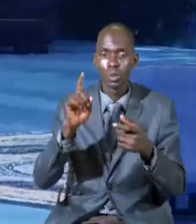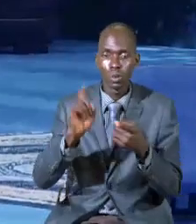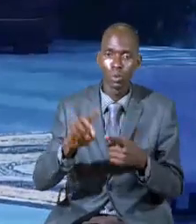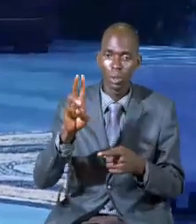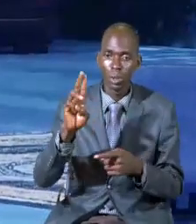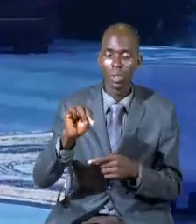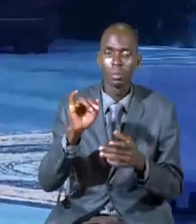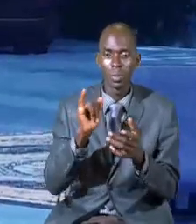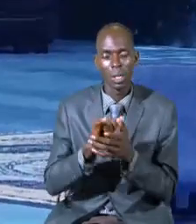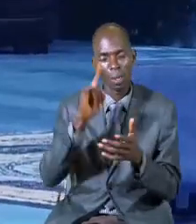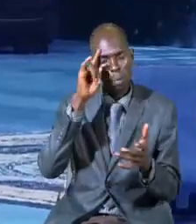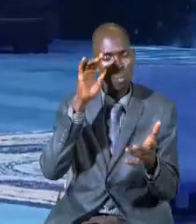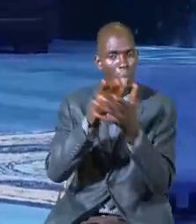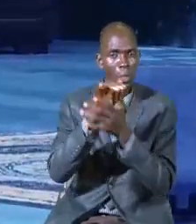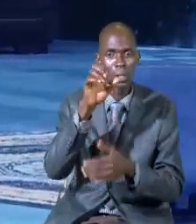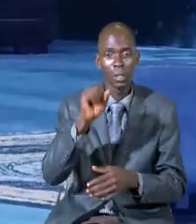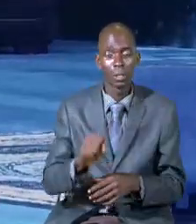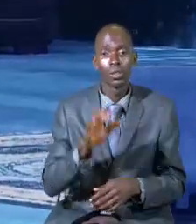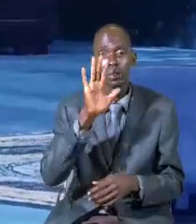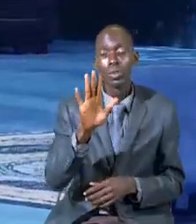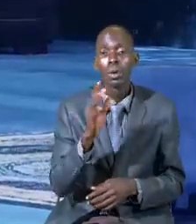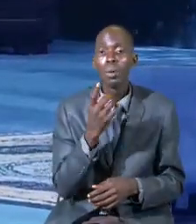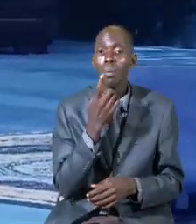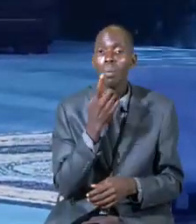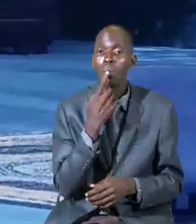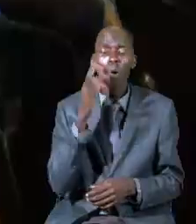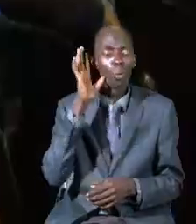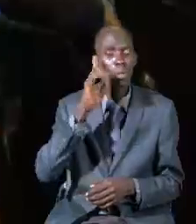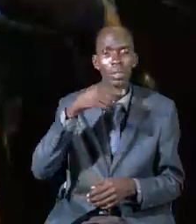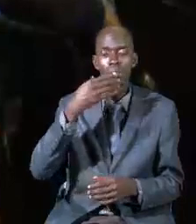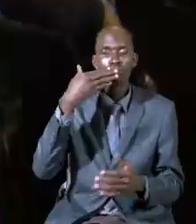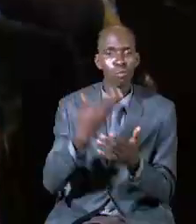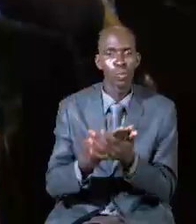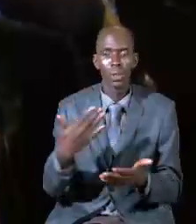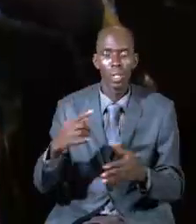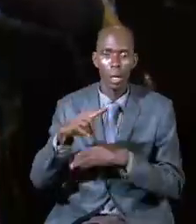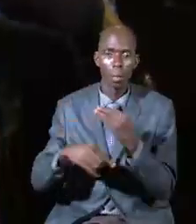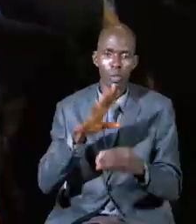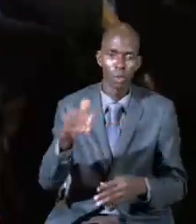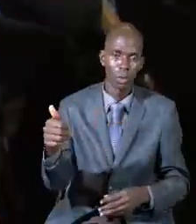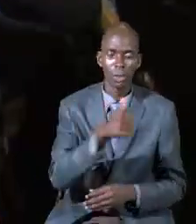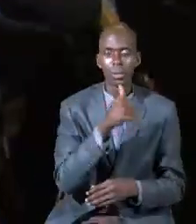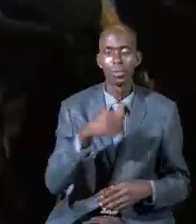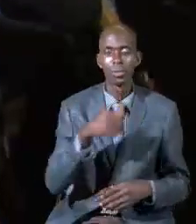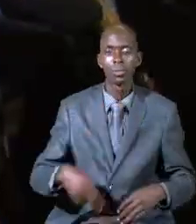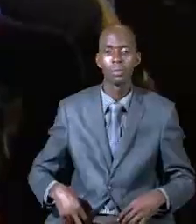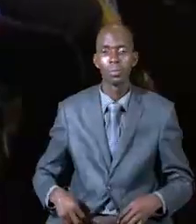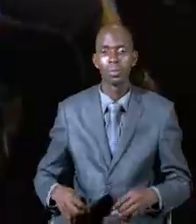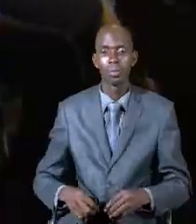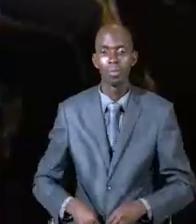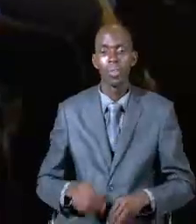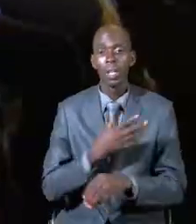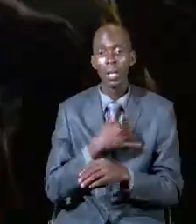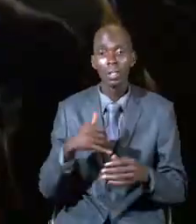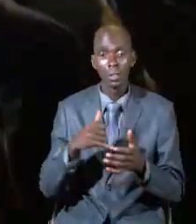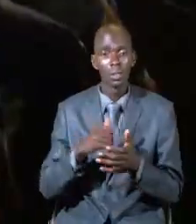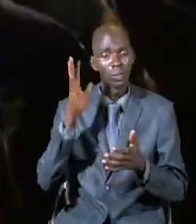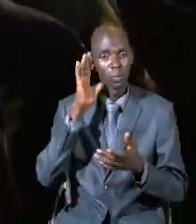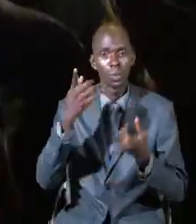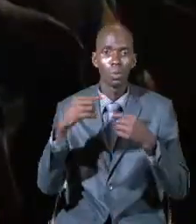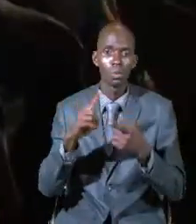believeth. Your mouth will prophesy good things about yourself. And it will be fulfilled